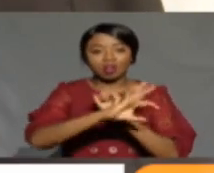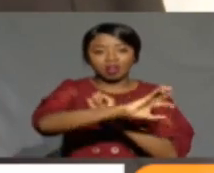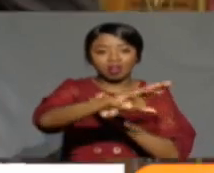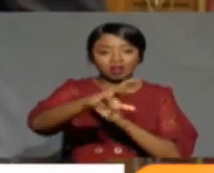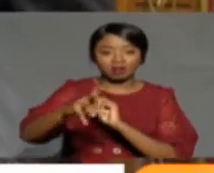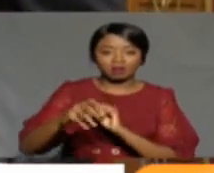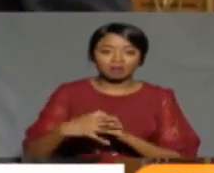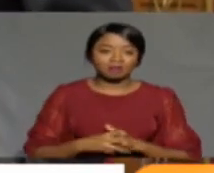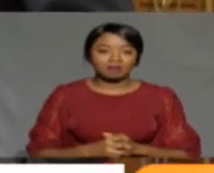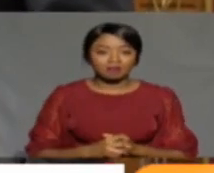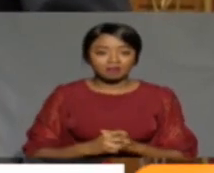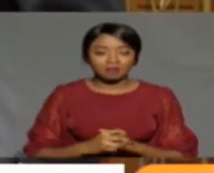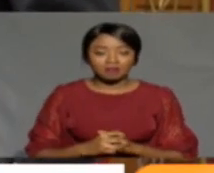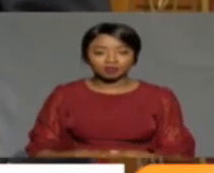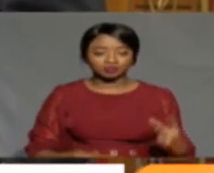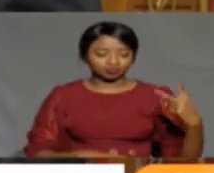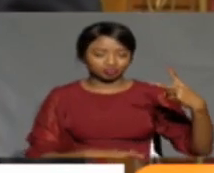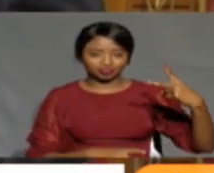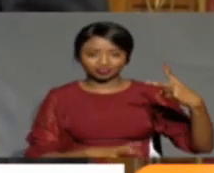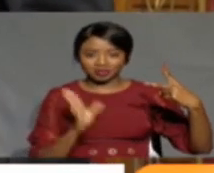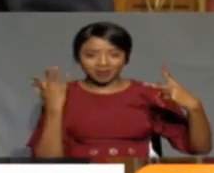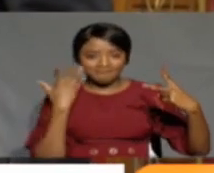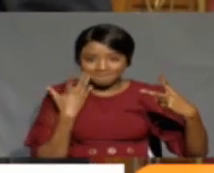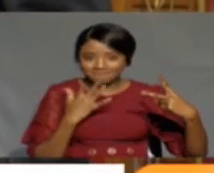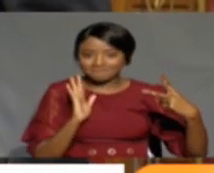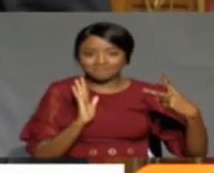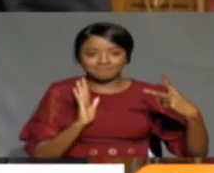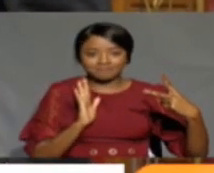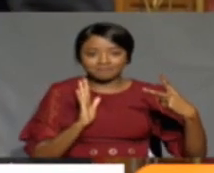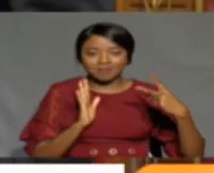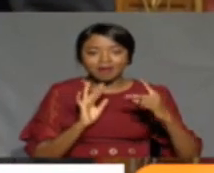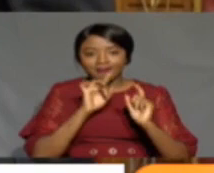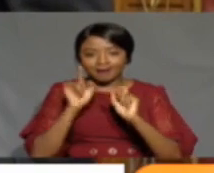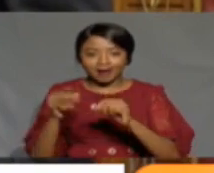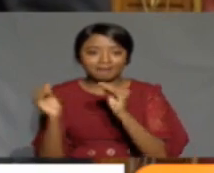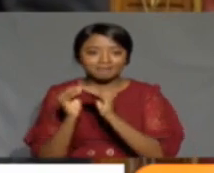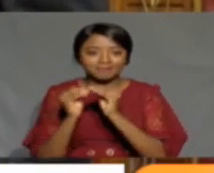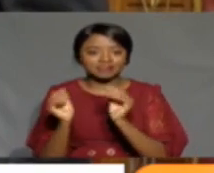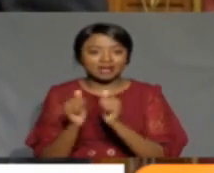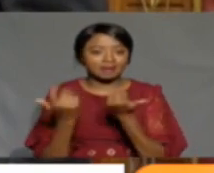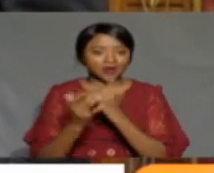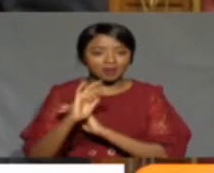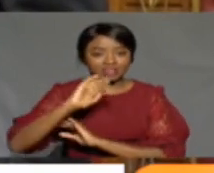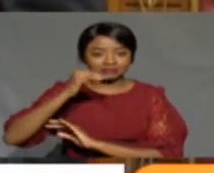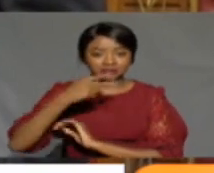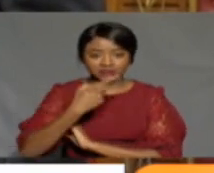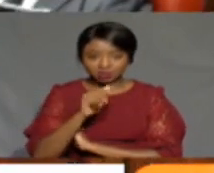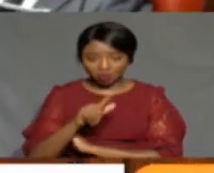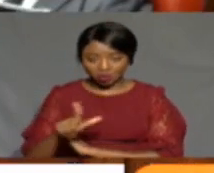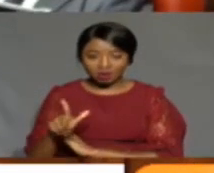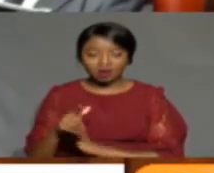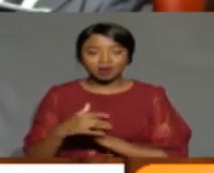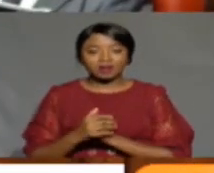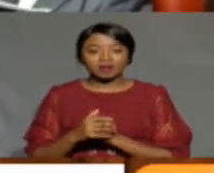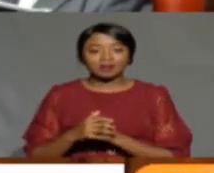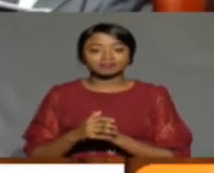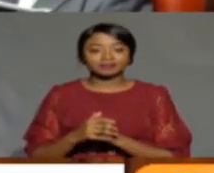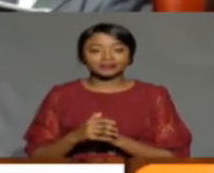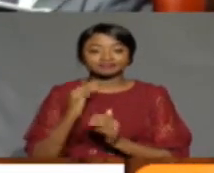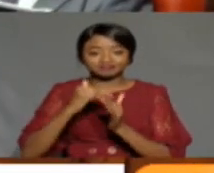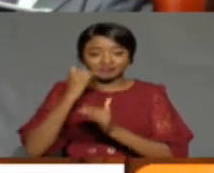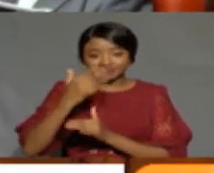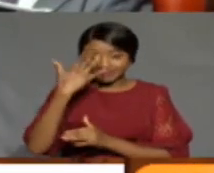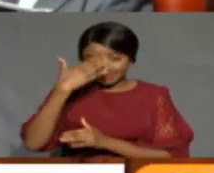to the counties. Only two senators attended last week's mediation committee sitting at County Hall, and a day later, a Council of Governors